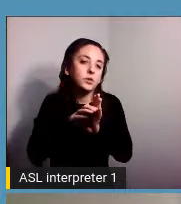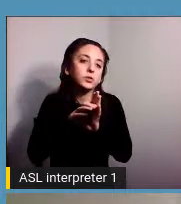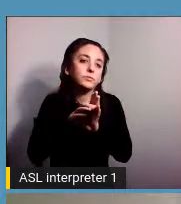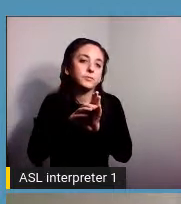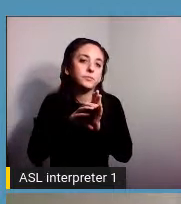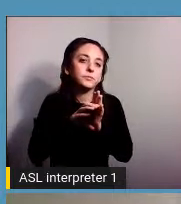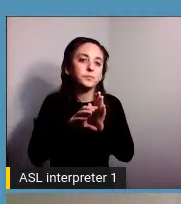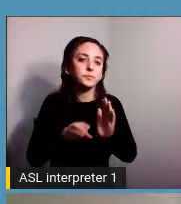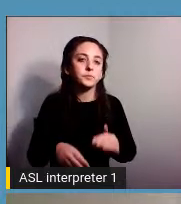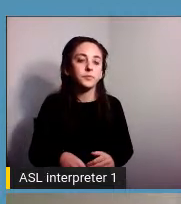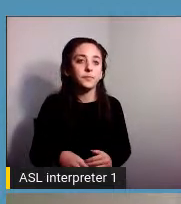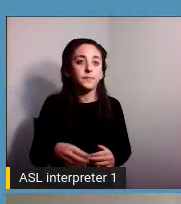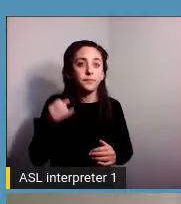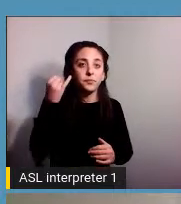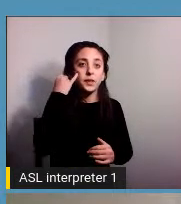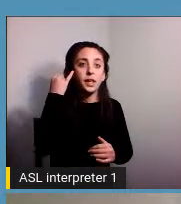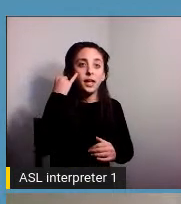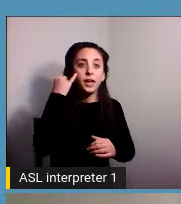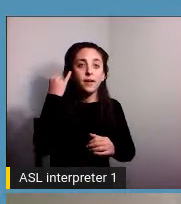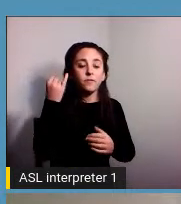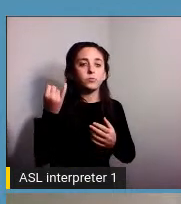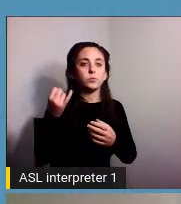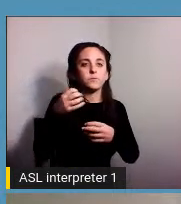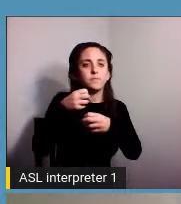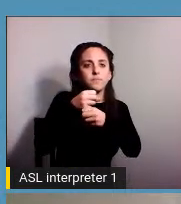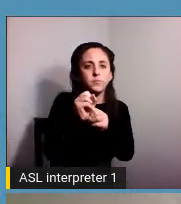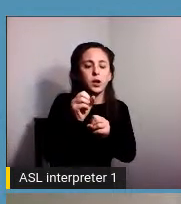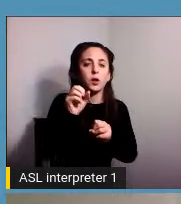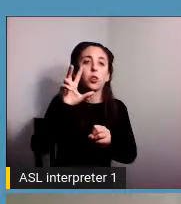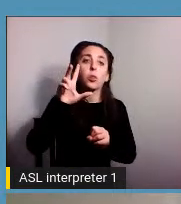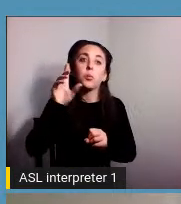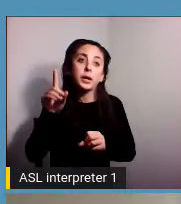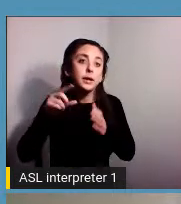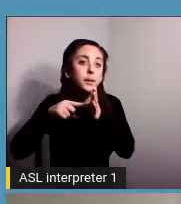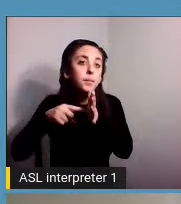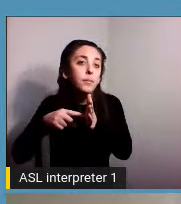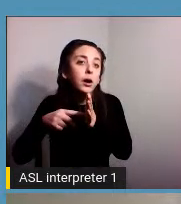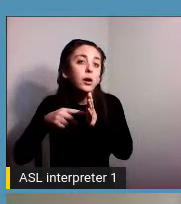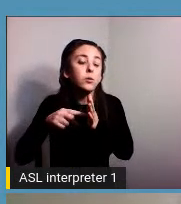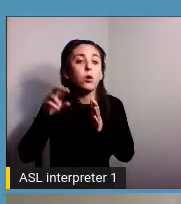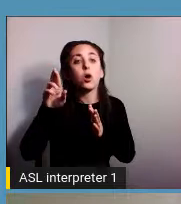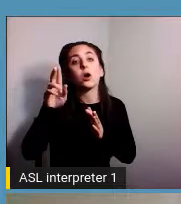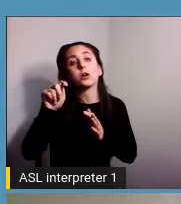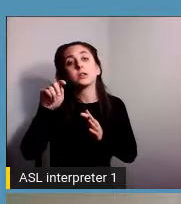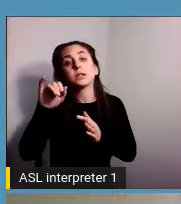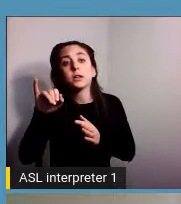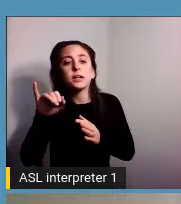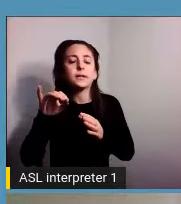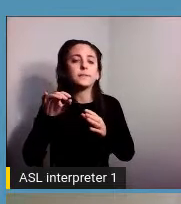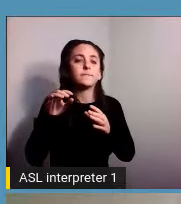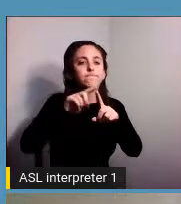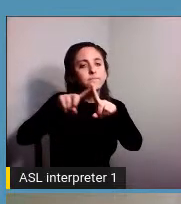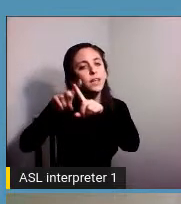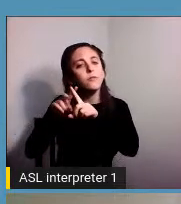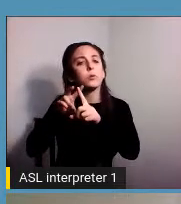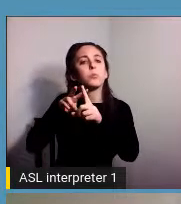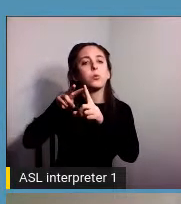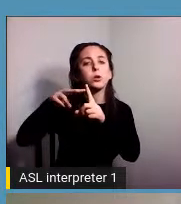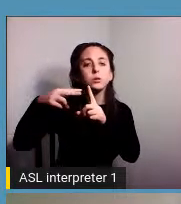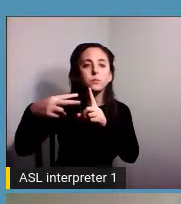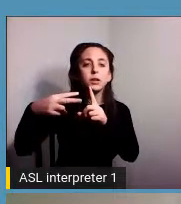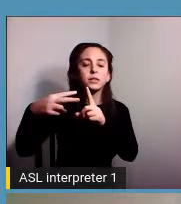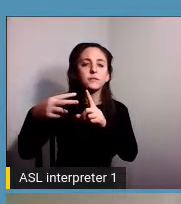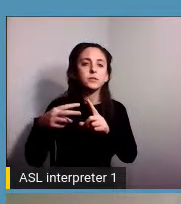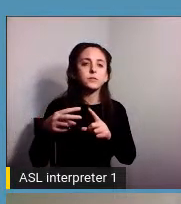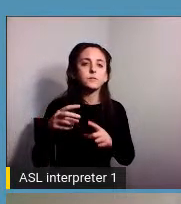And if we're producing a 3D model, an RTI, a multispectral output, we have to keep track of